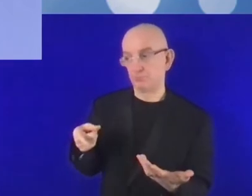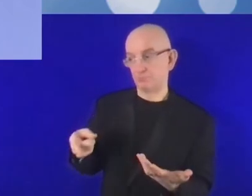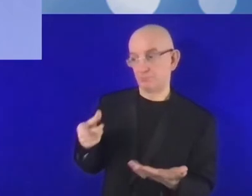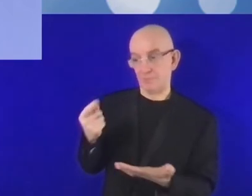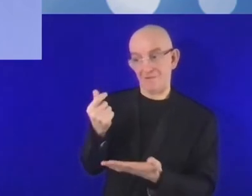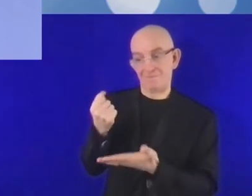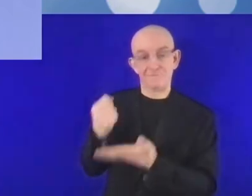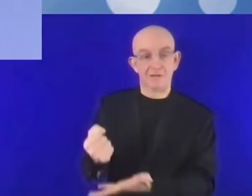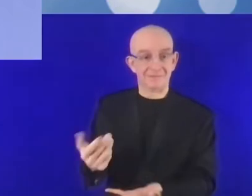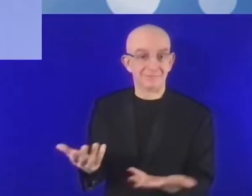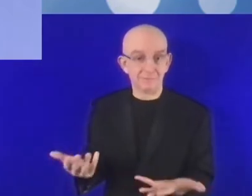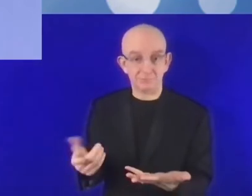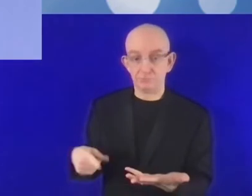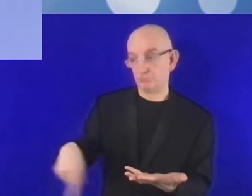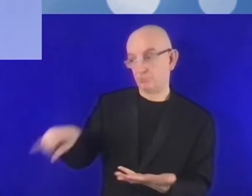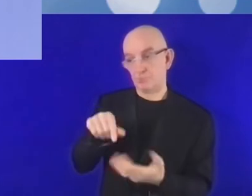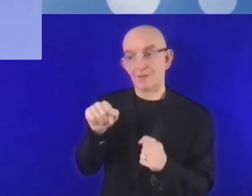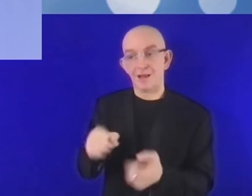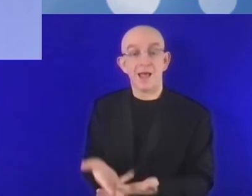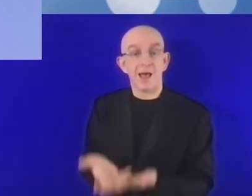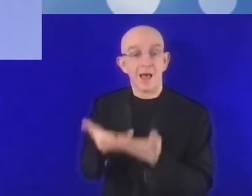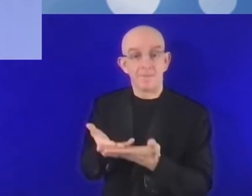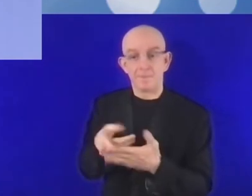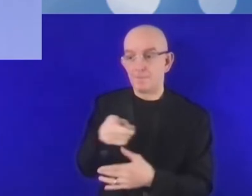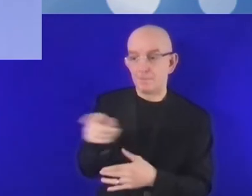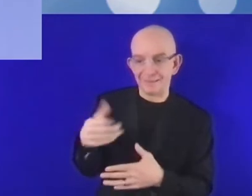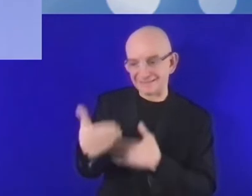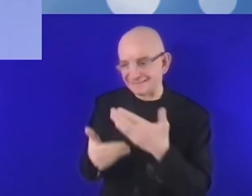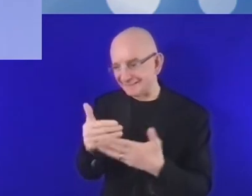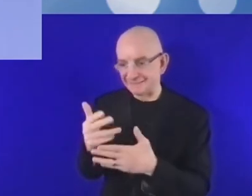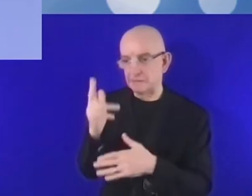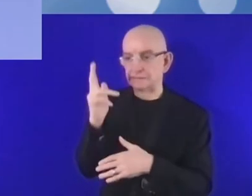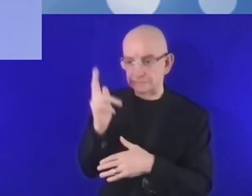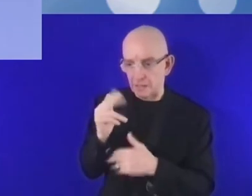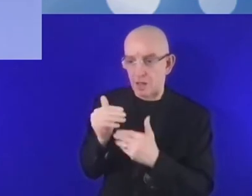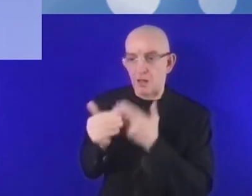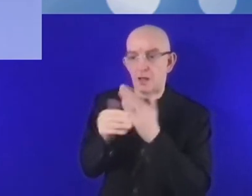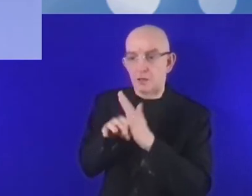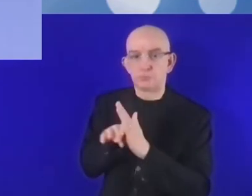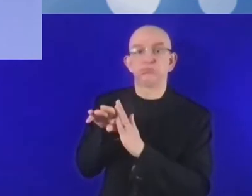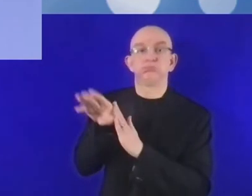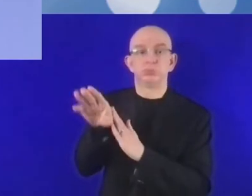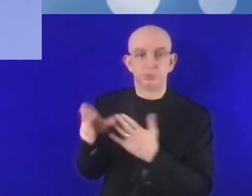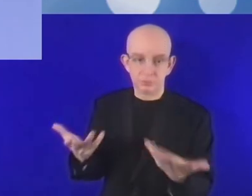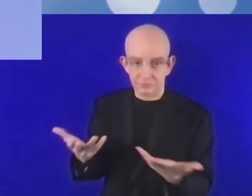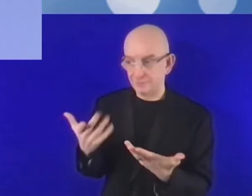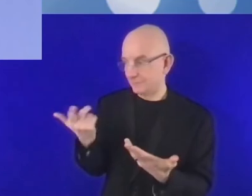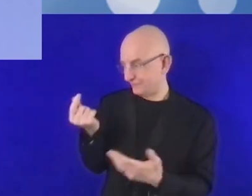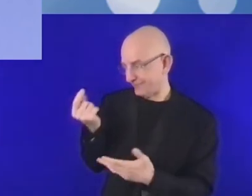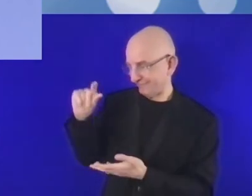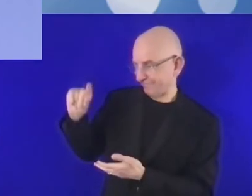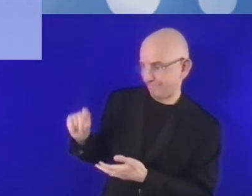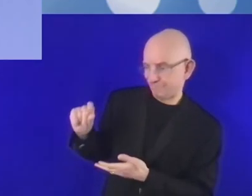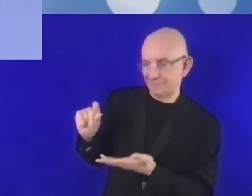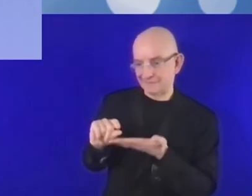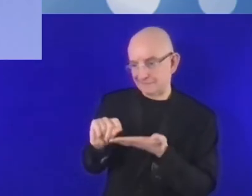the shortage of finance so we have to use all the options till to come on the board with the